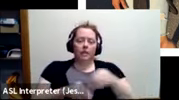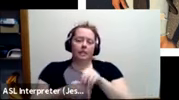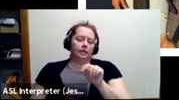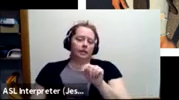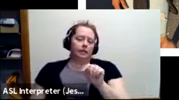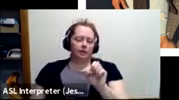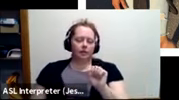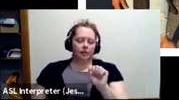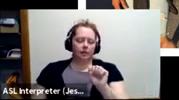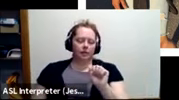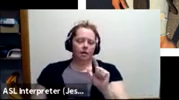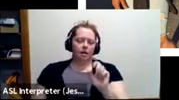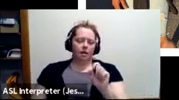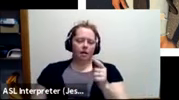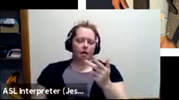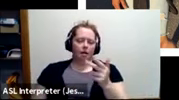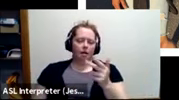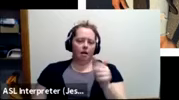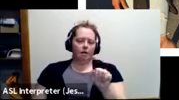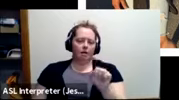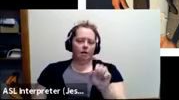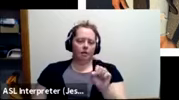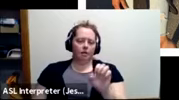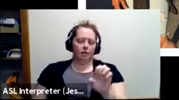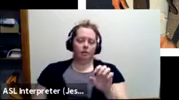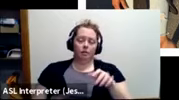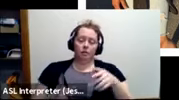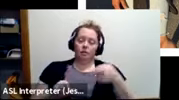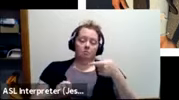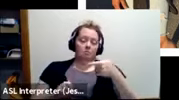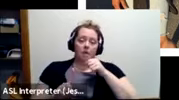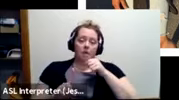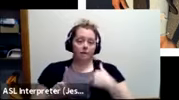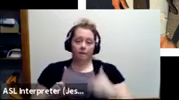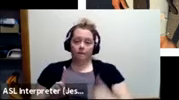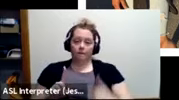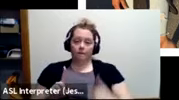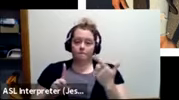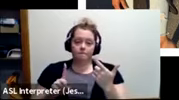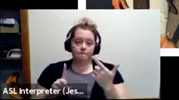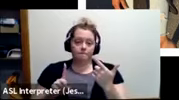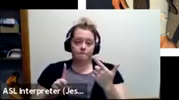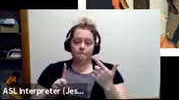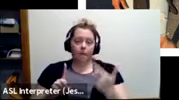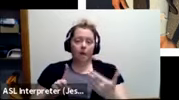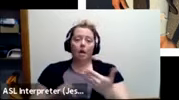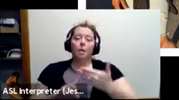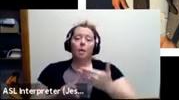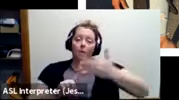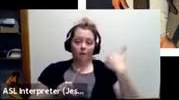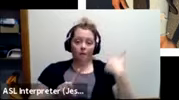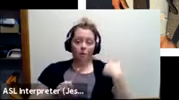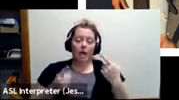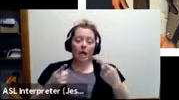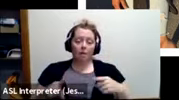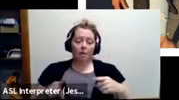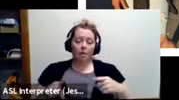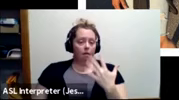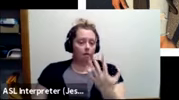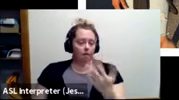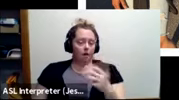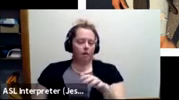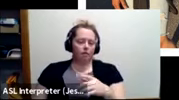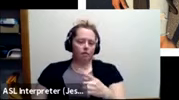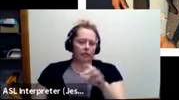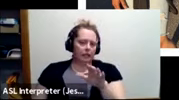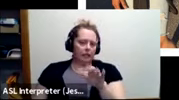Previous to this altercation with the police, he was attacked by 5 cisgender men who attacked him